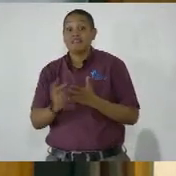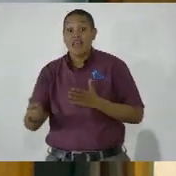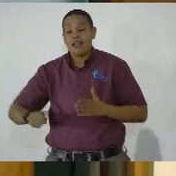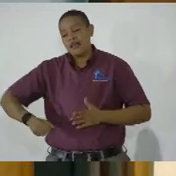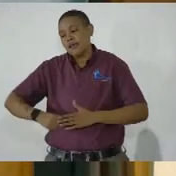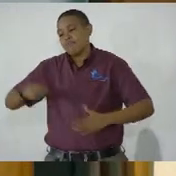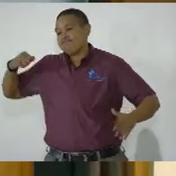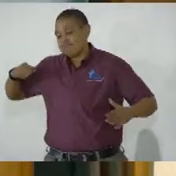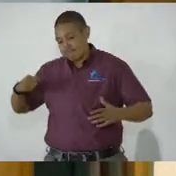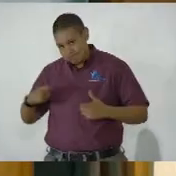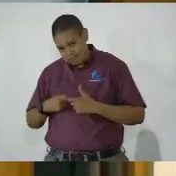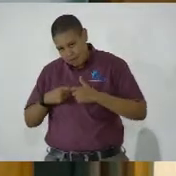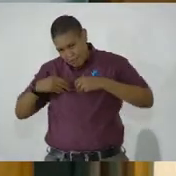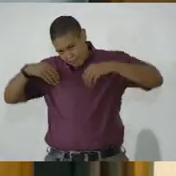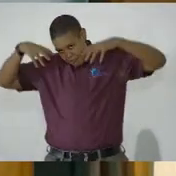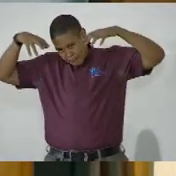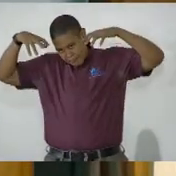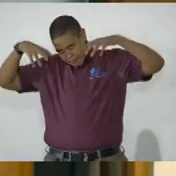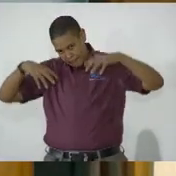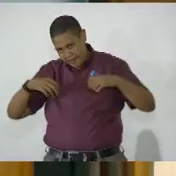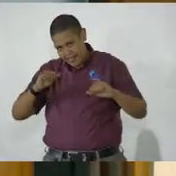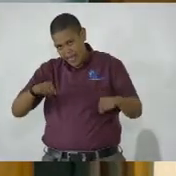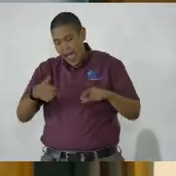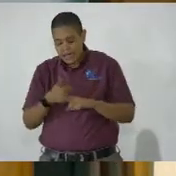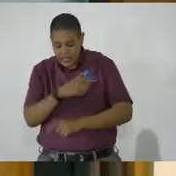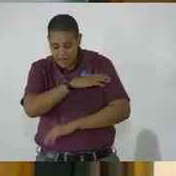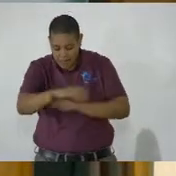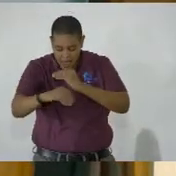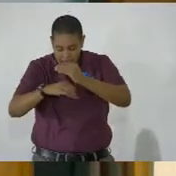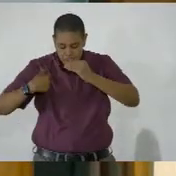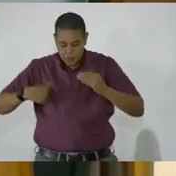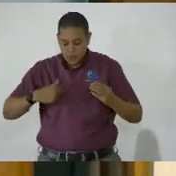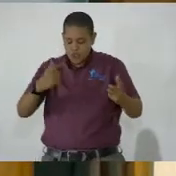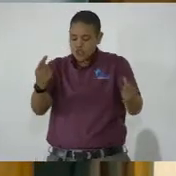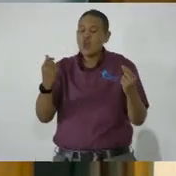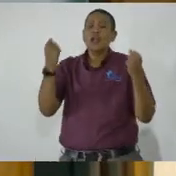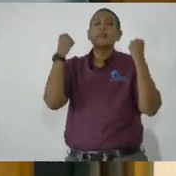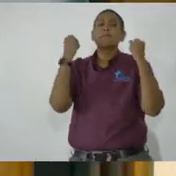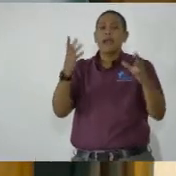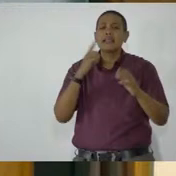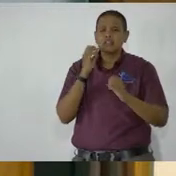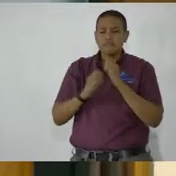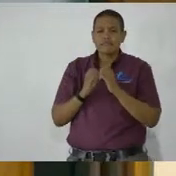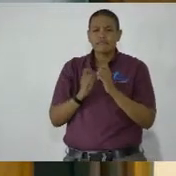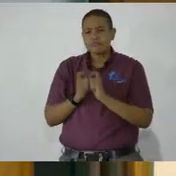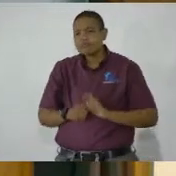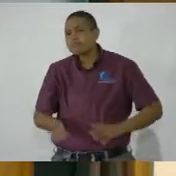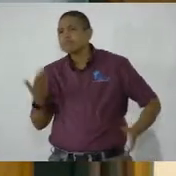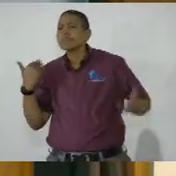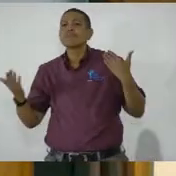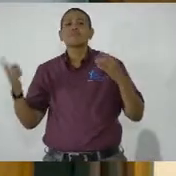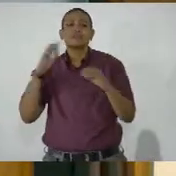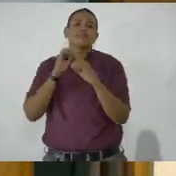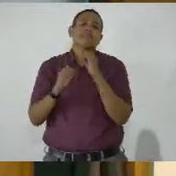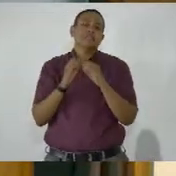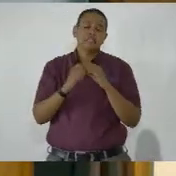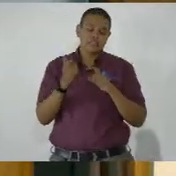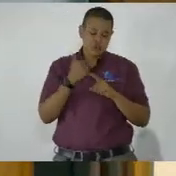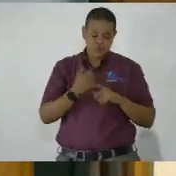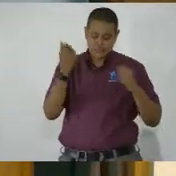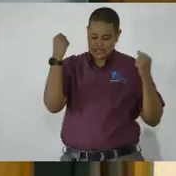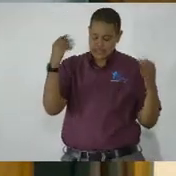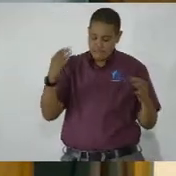malfunction. Madam Speaker, we have also done a number of refurbishing and repairs at